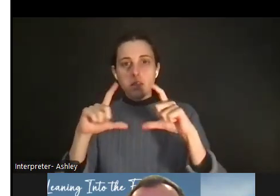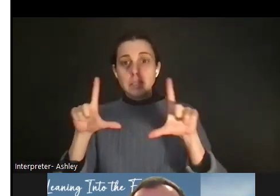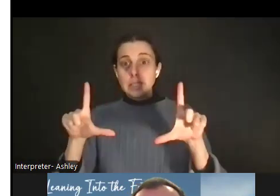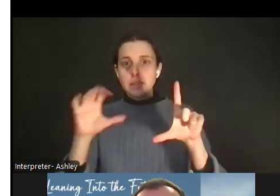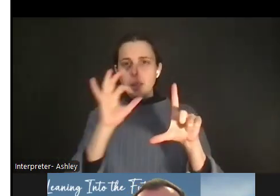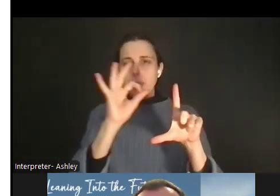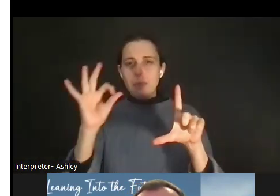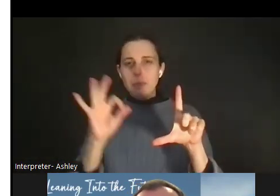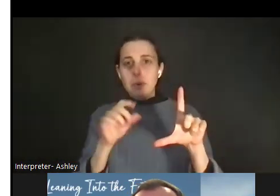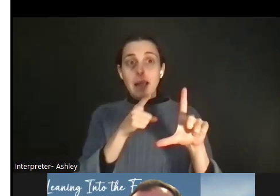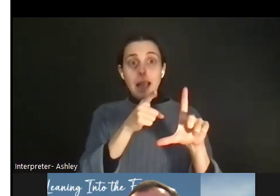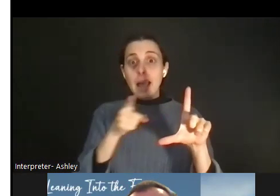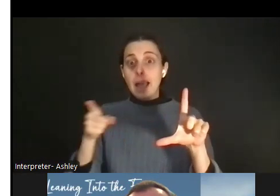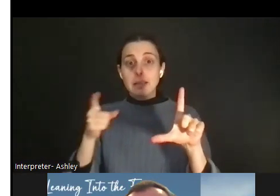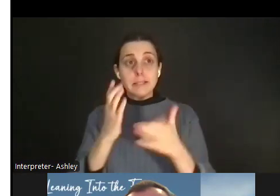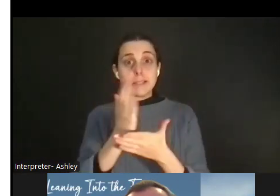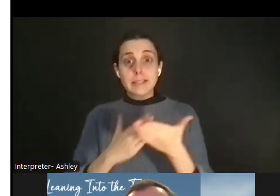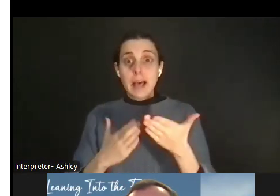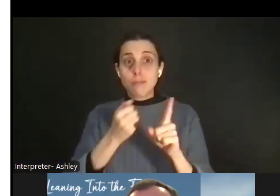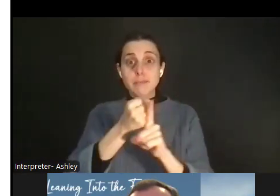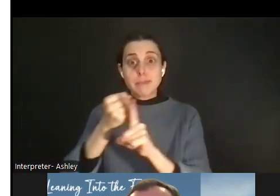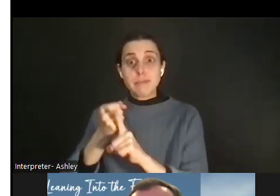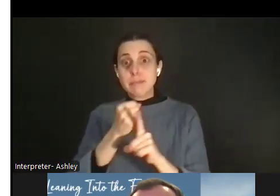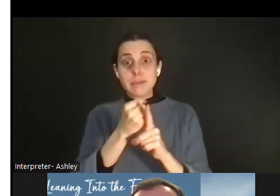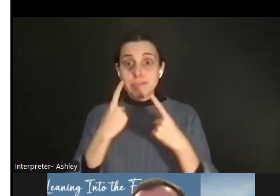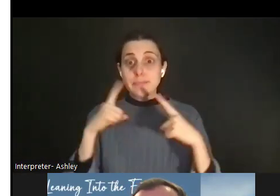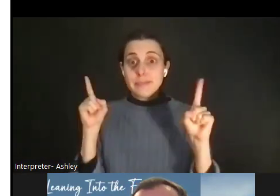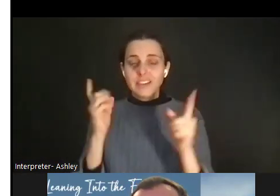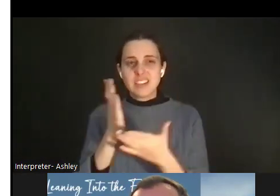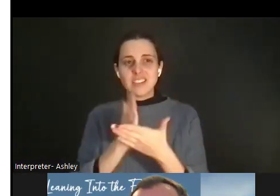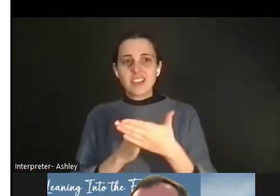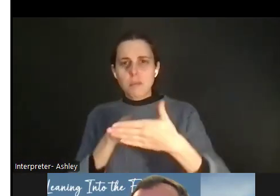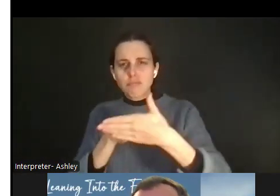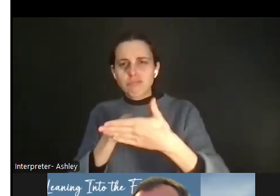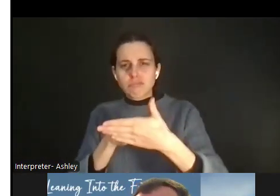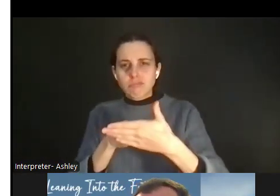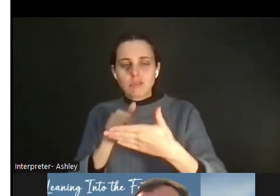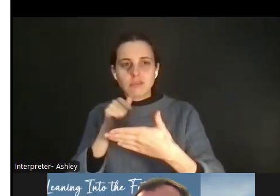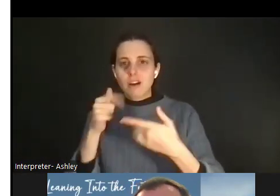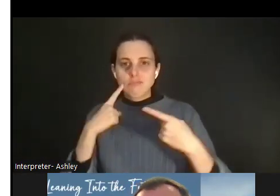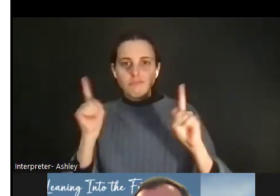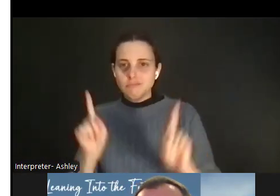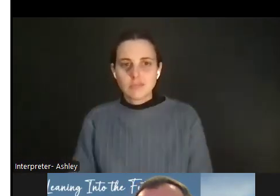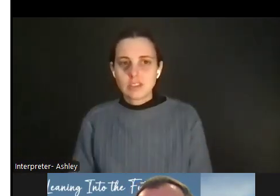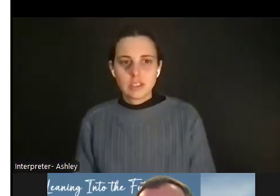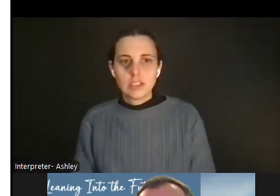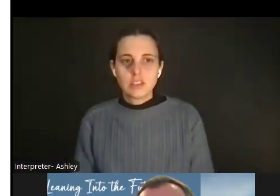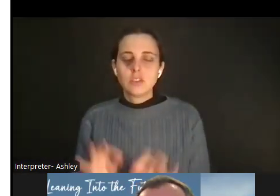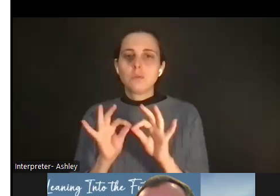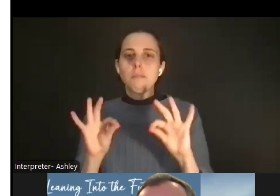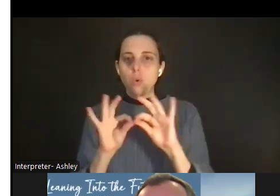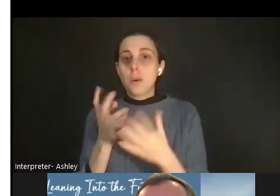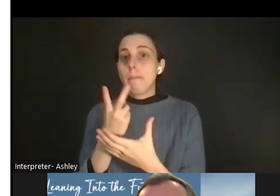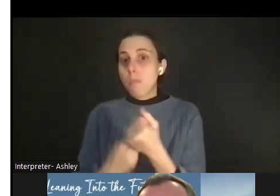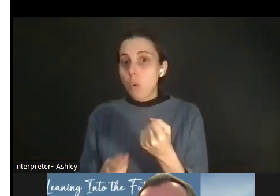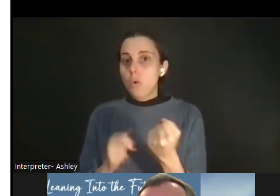up top down and bottom up is through accountability is paramount to success.